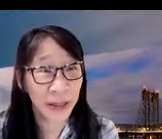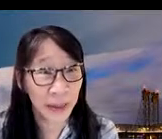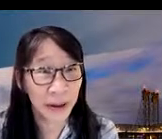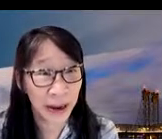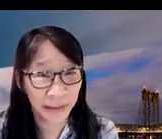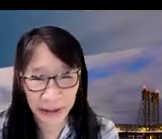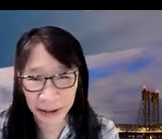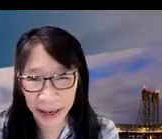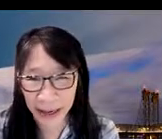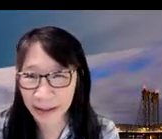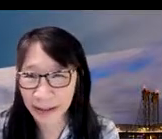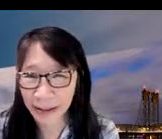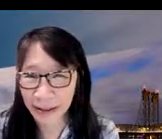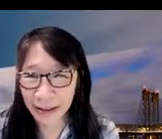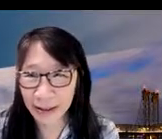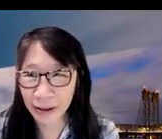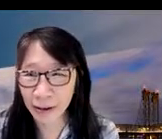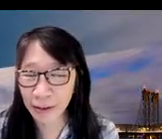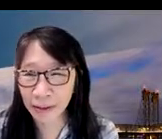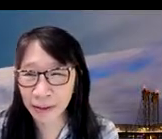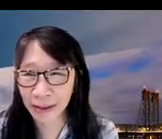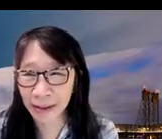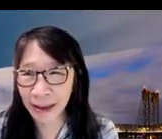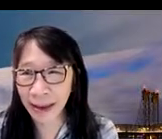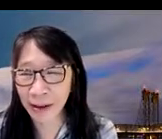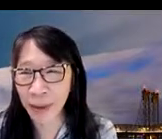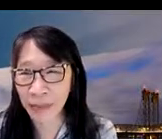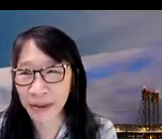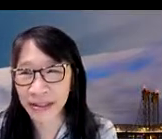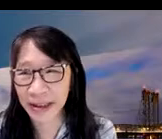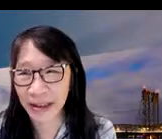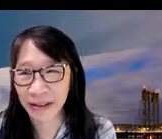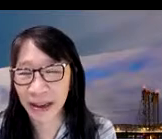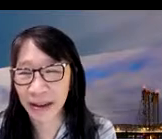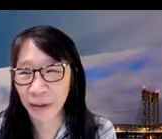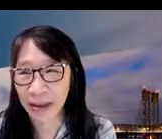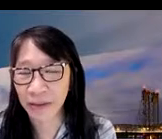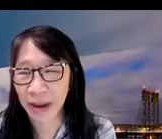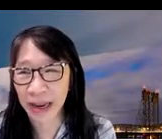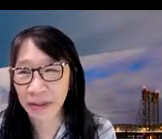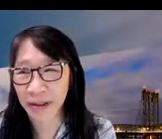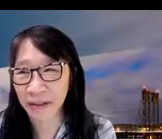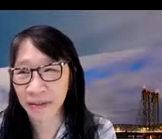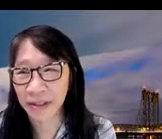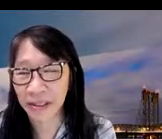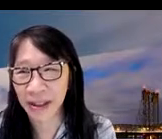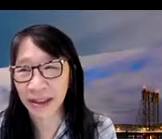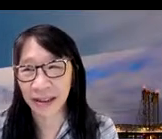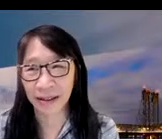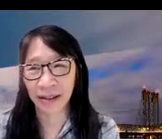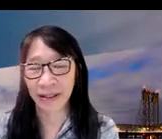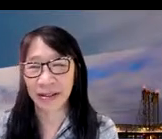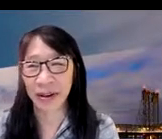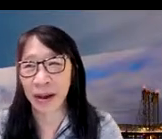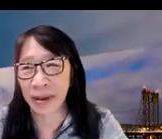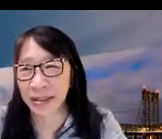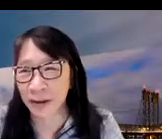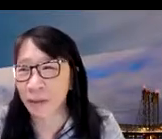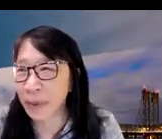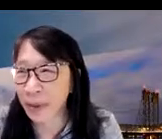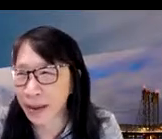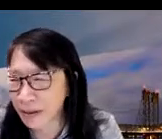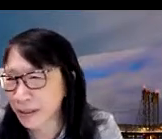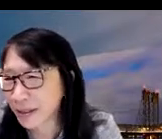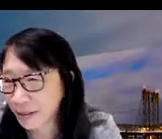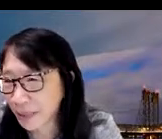could go. Would that be all right? Okay. So, Barbara, you said you kind of wanted to wait. Would you like to have some comments? I